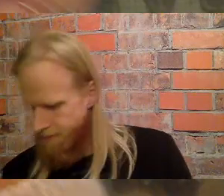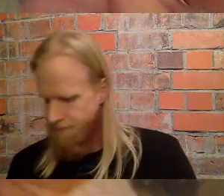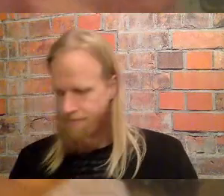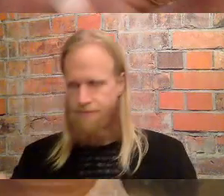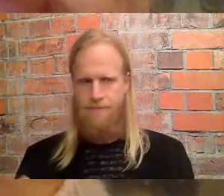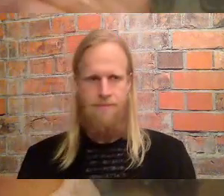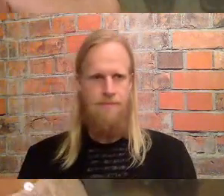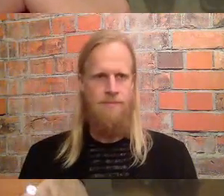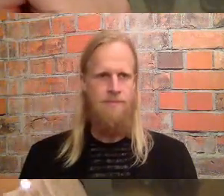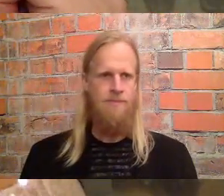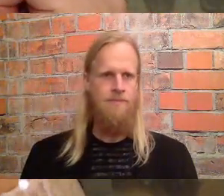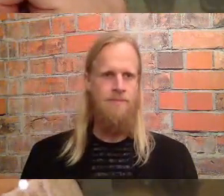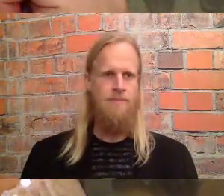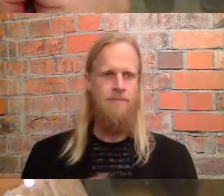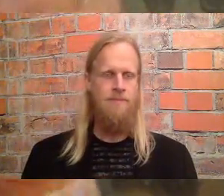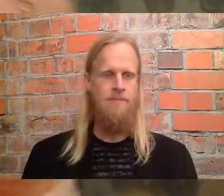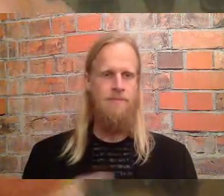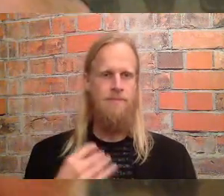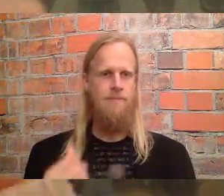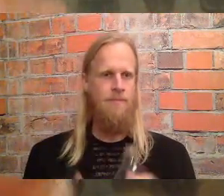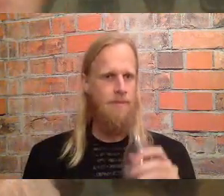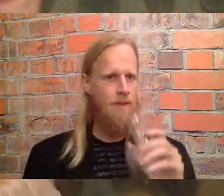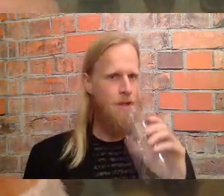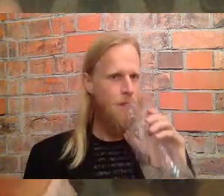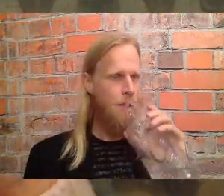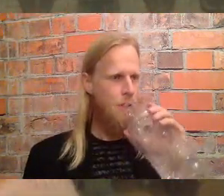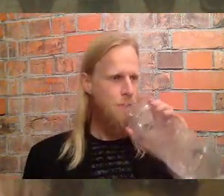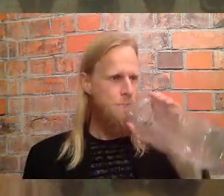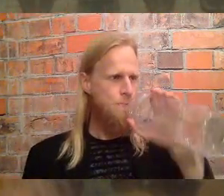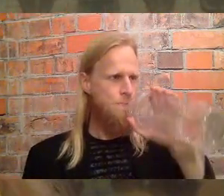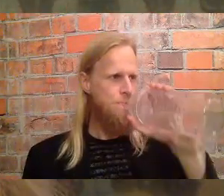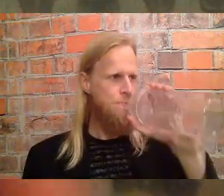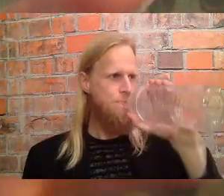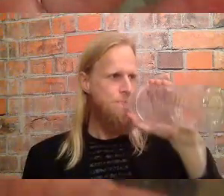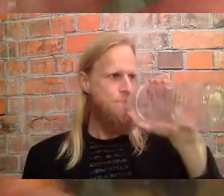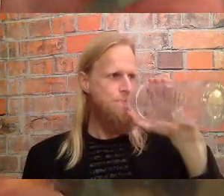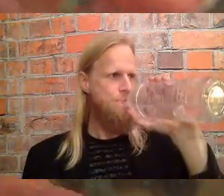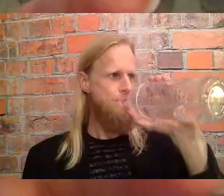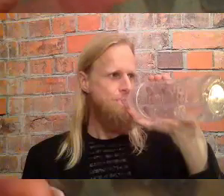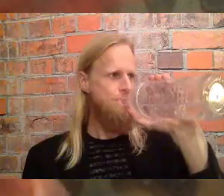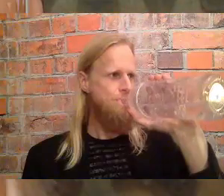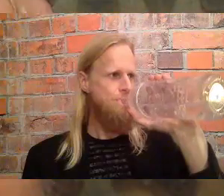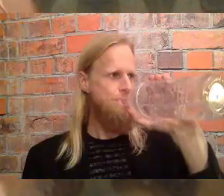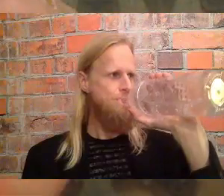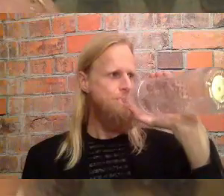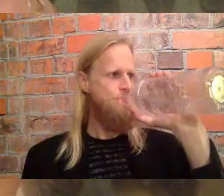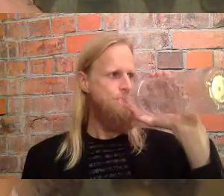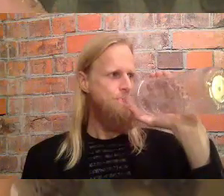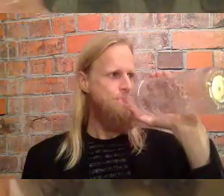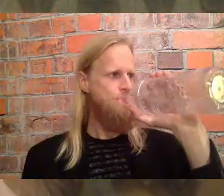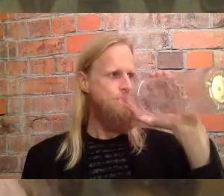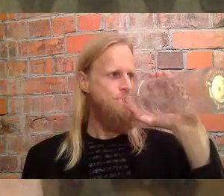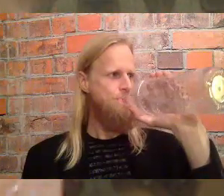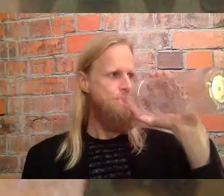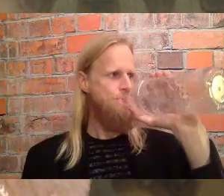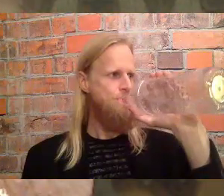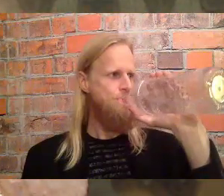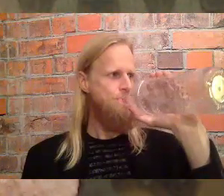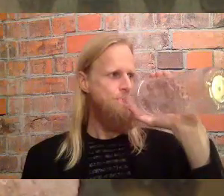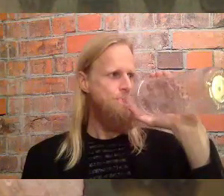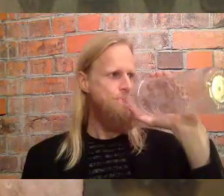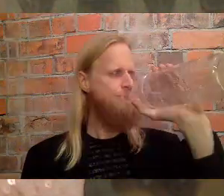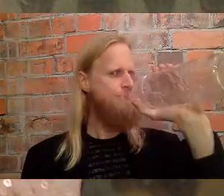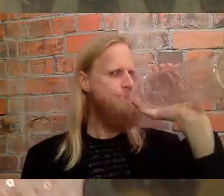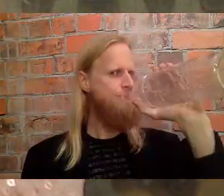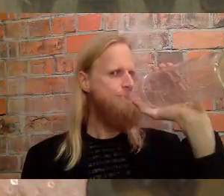and look up to them for has gone through the same gauntlet of fear that you are standing